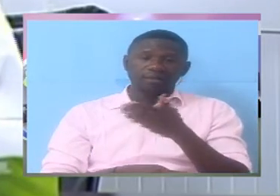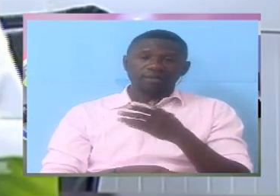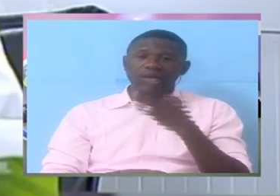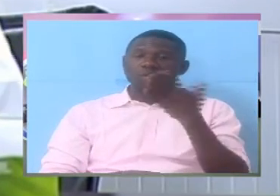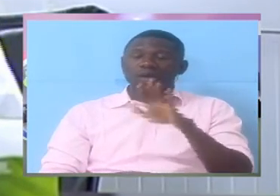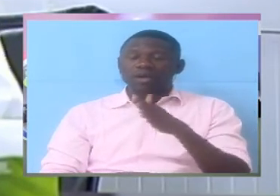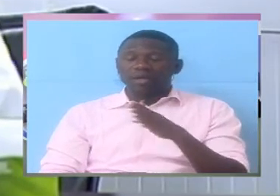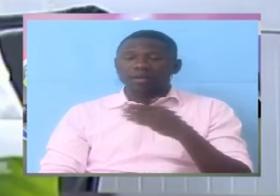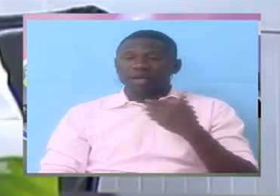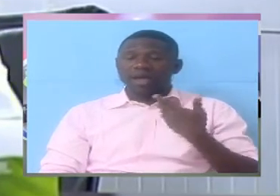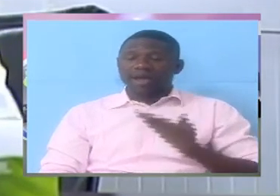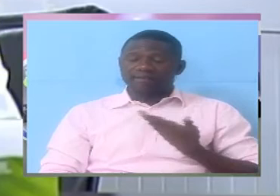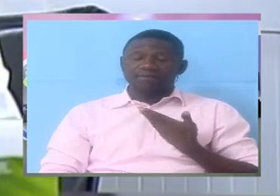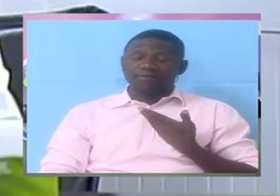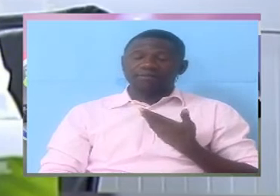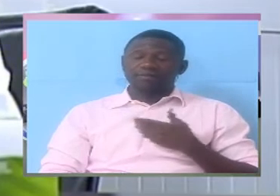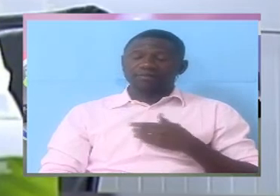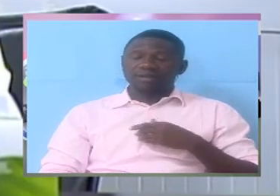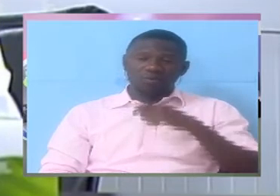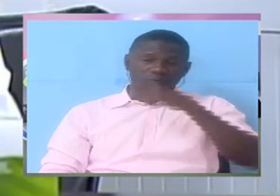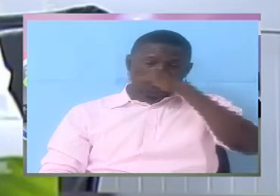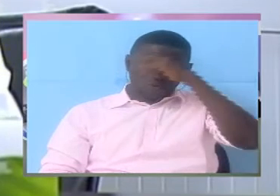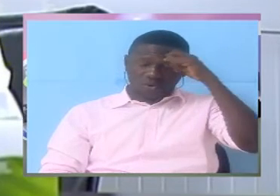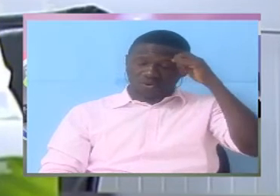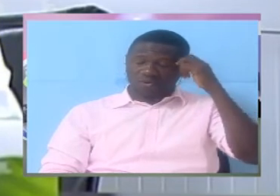whether I have ever served